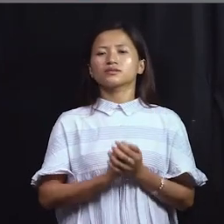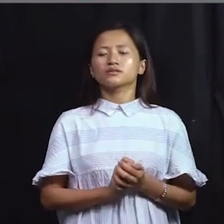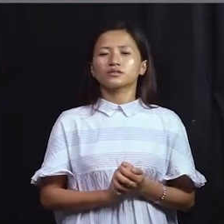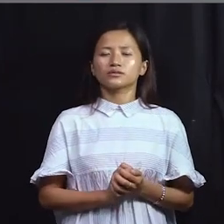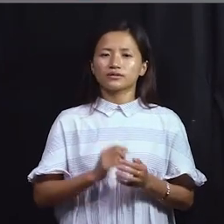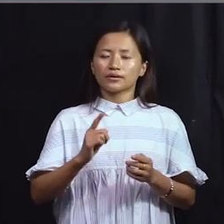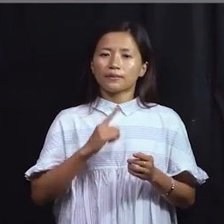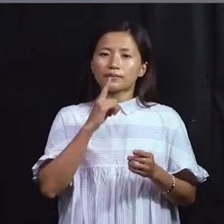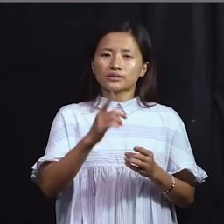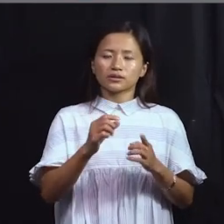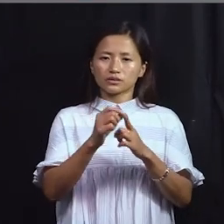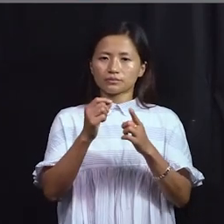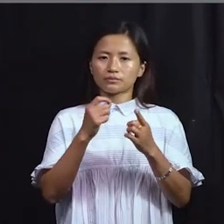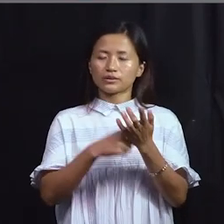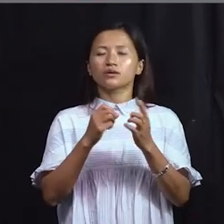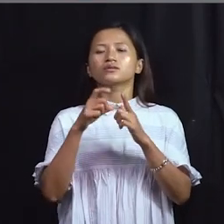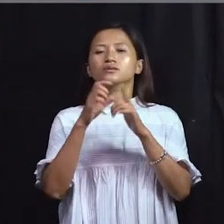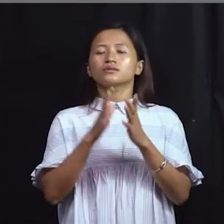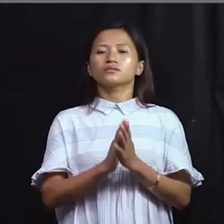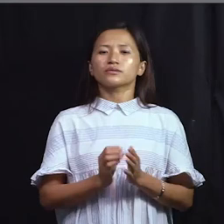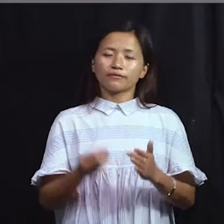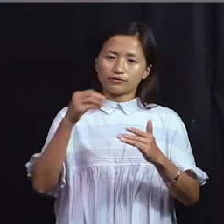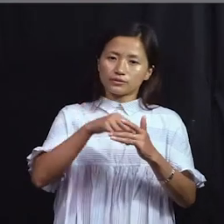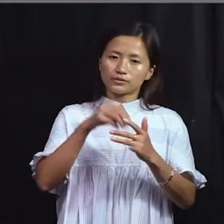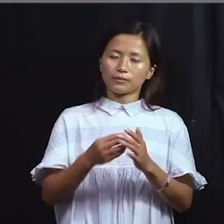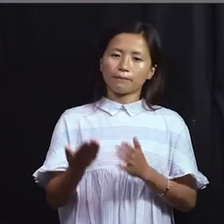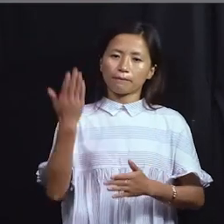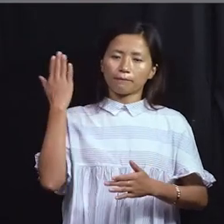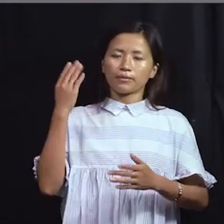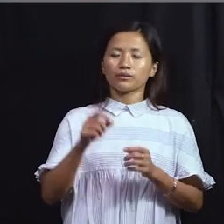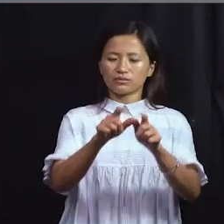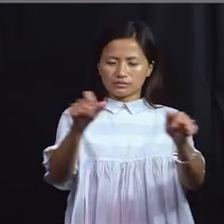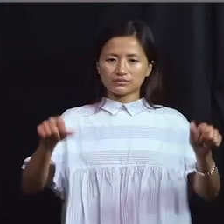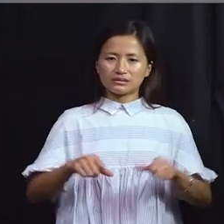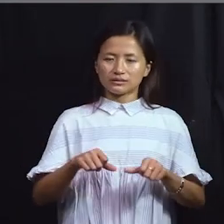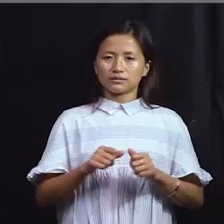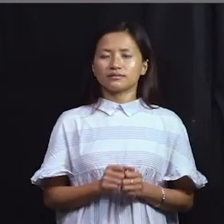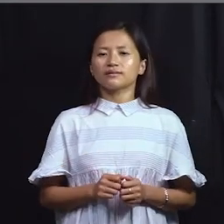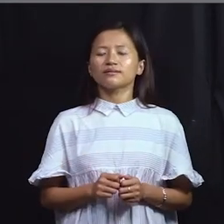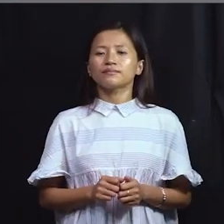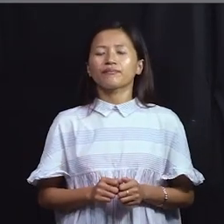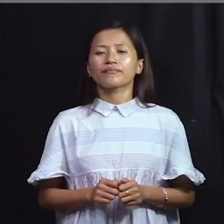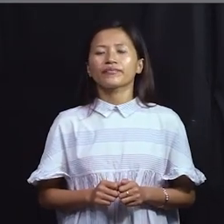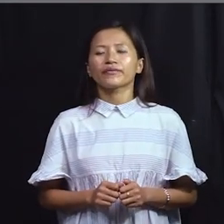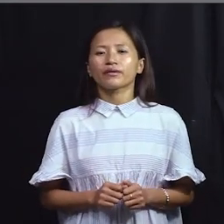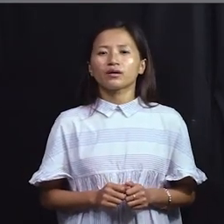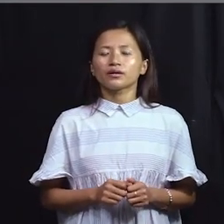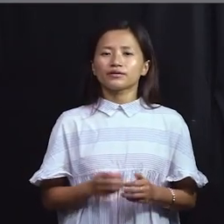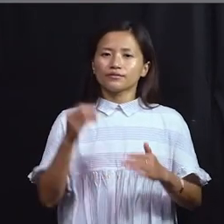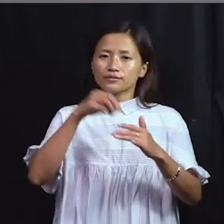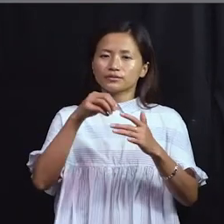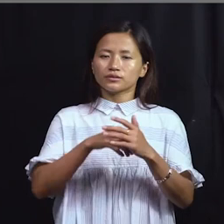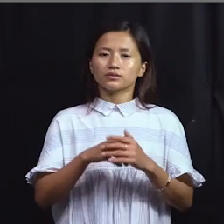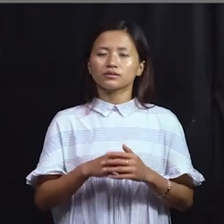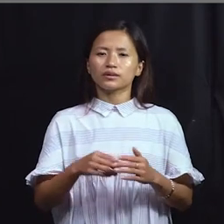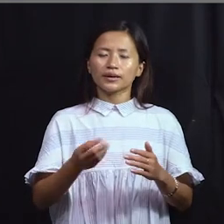on those production units who are making investment in backward areas. So if the investors who are making